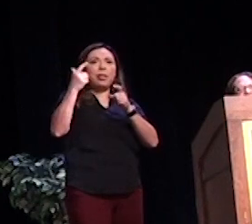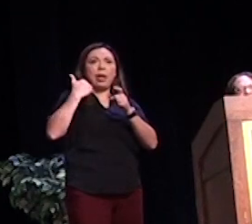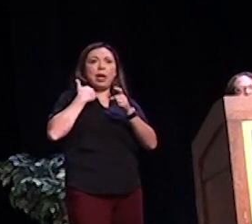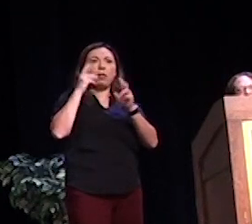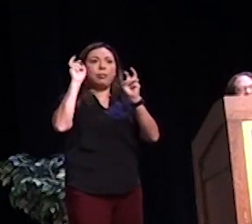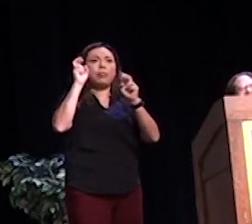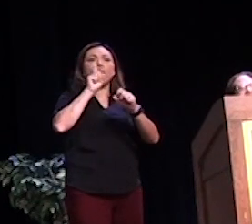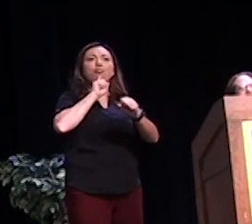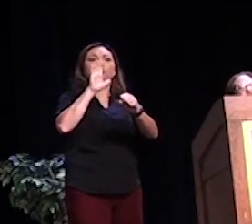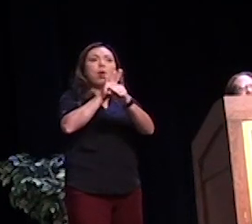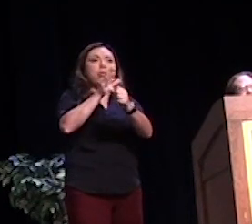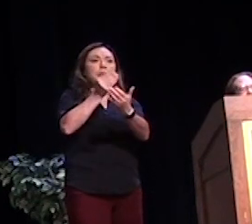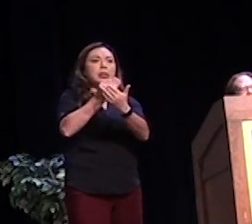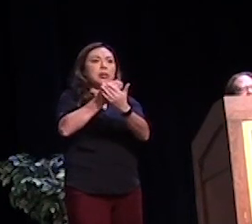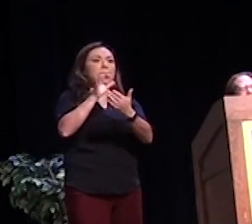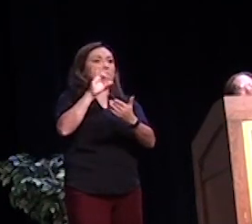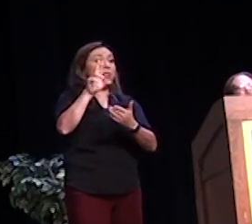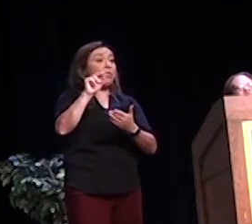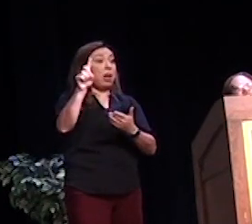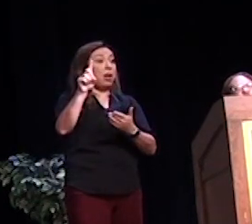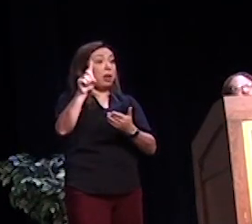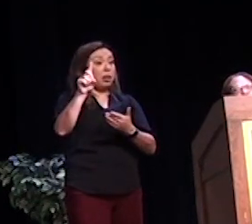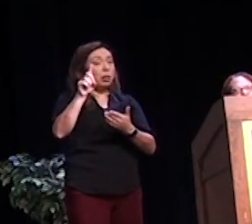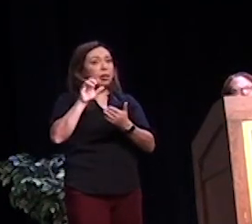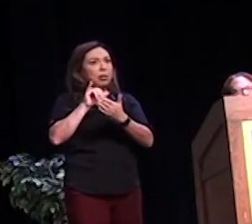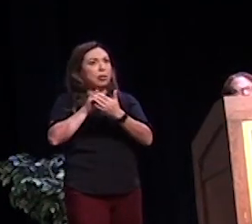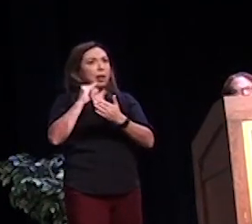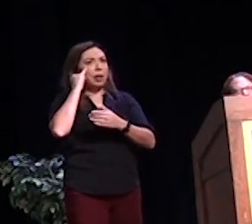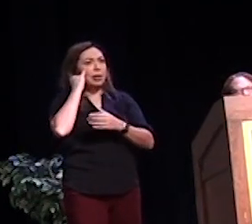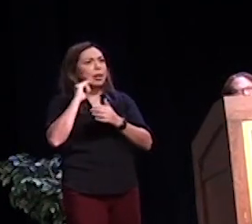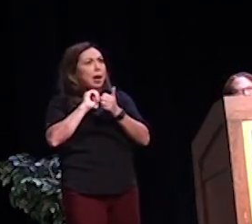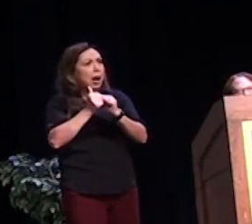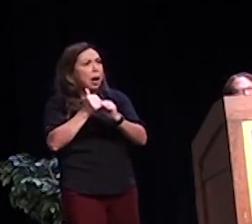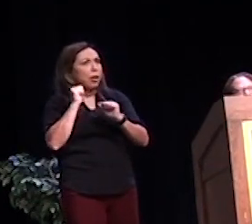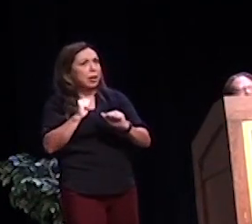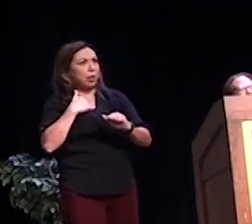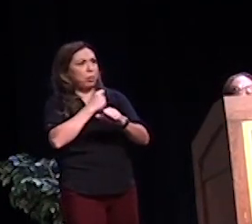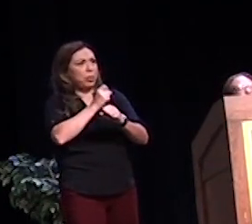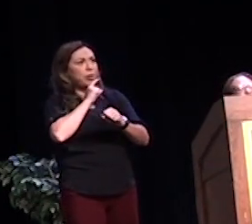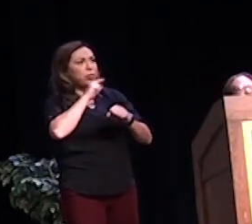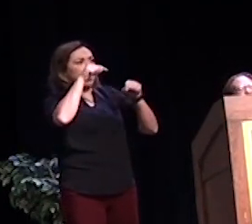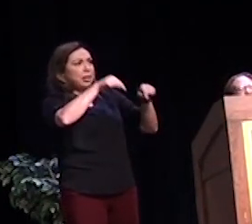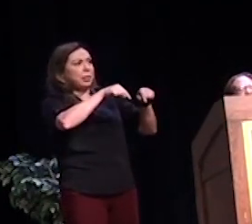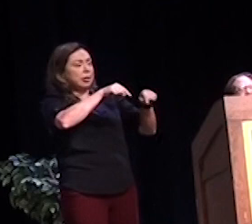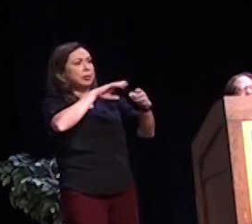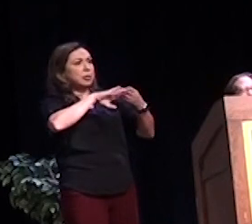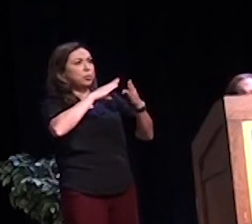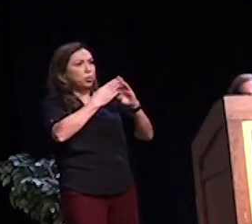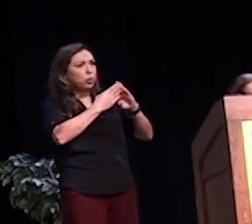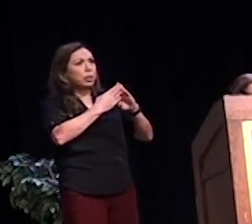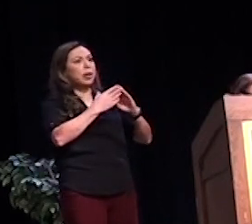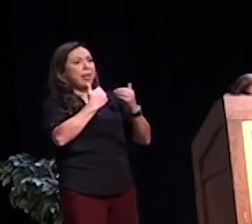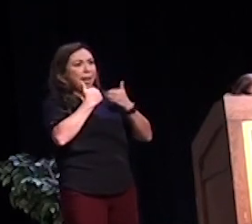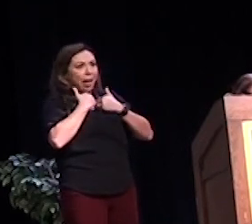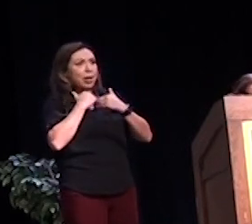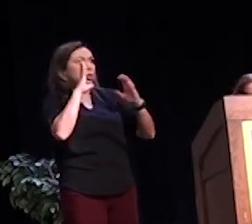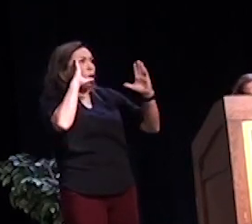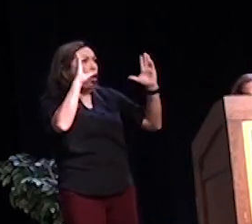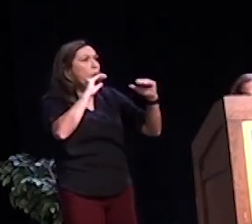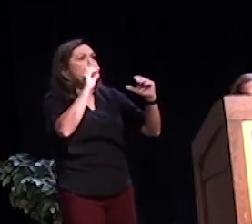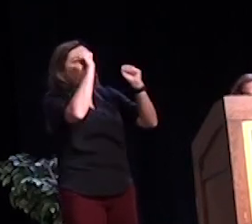zone, the idea was, how do we make sure this community builds a hope and vision and grows?